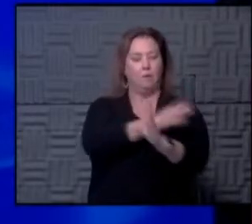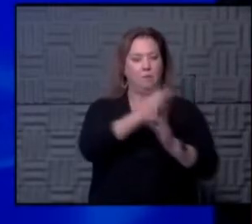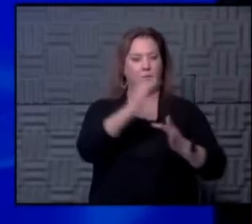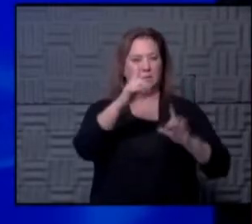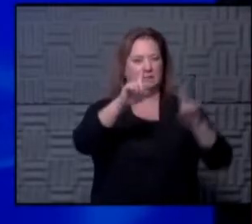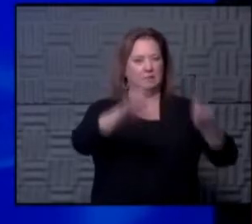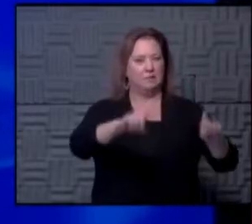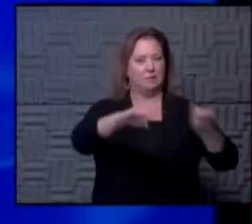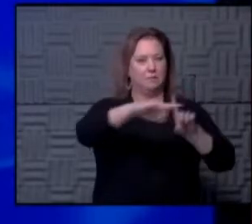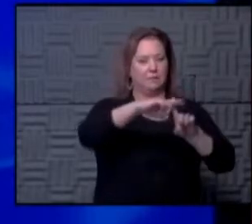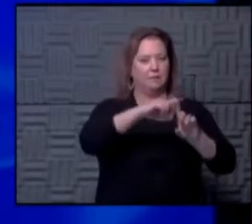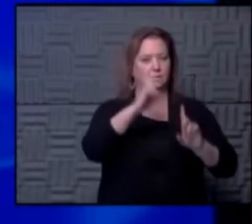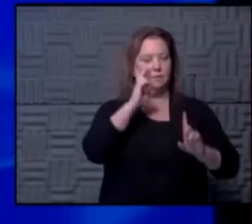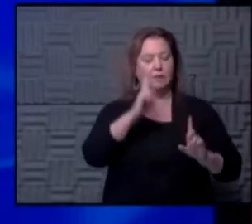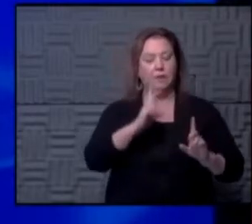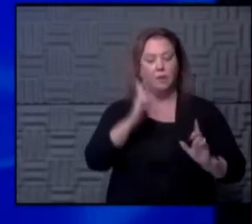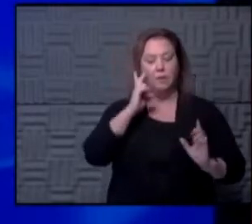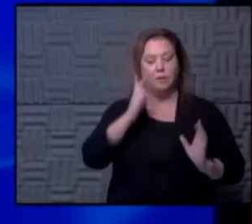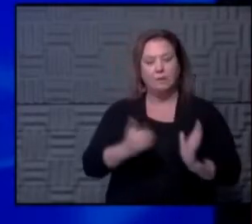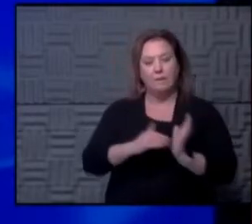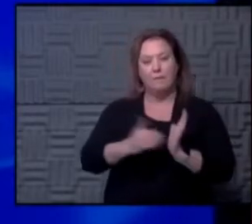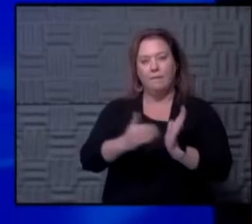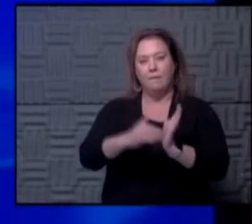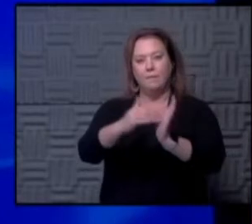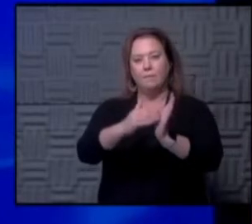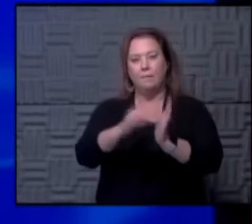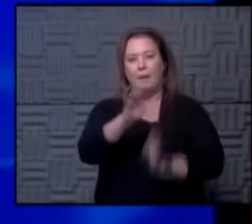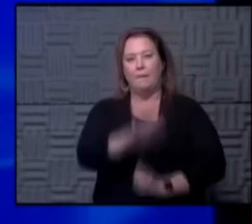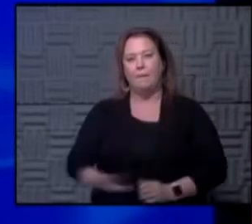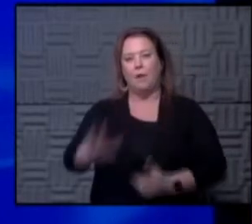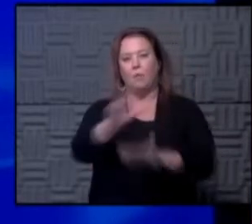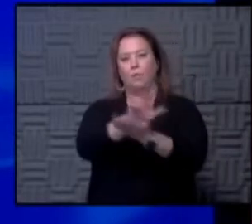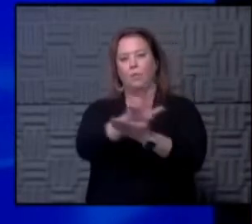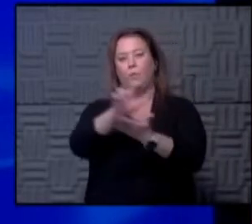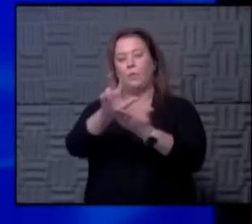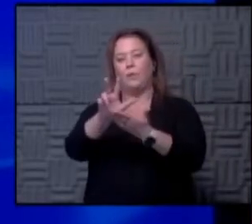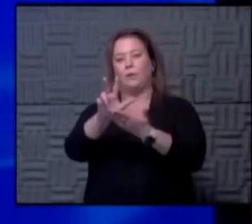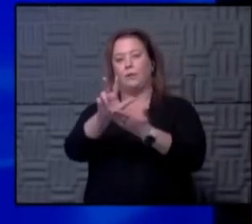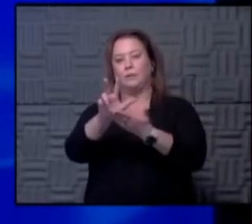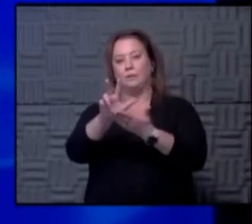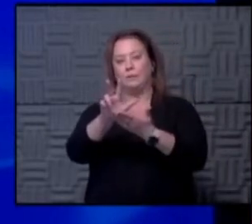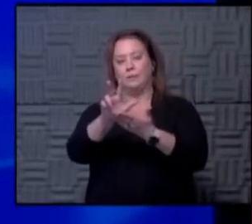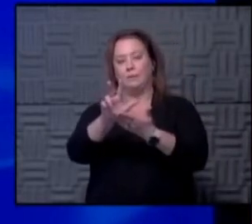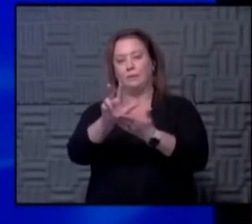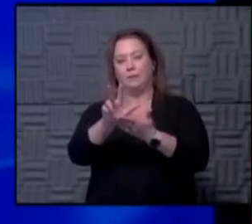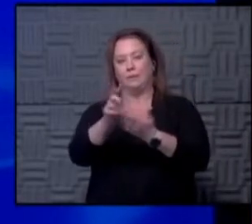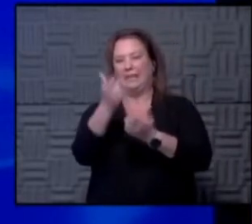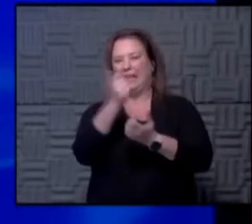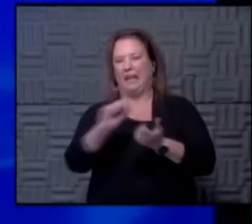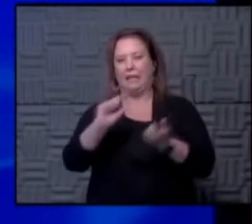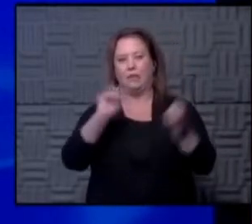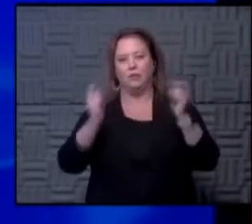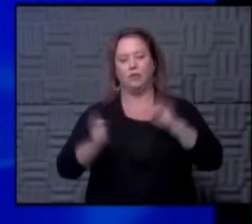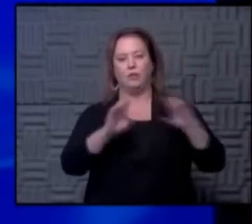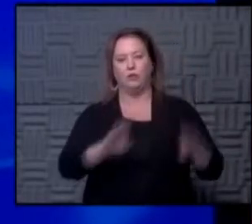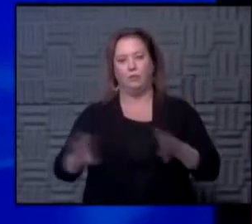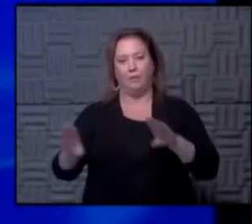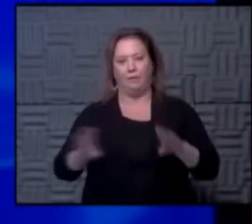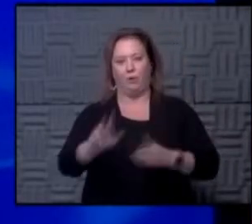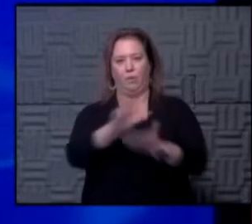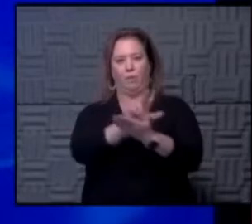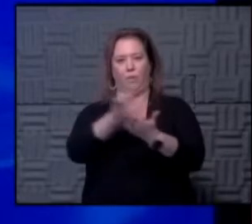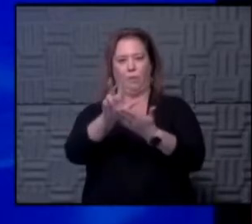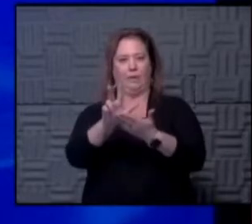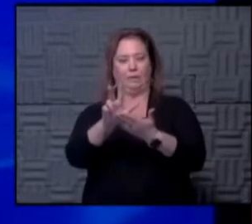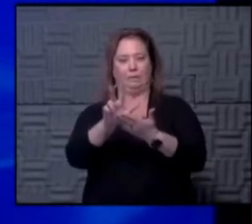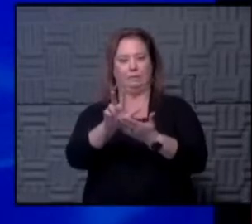we have seen repeatedly that it takes about 3 weeks after any change in behavior to begin